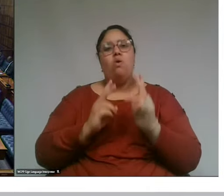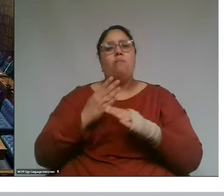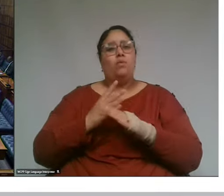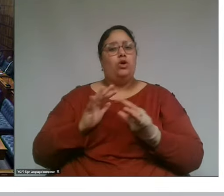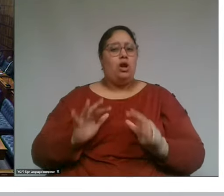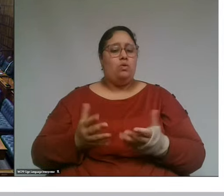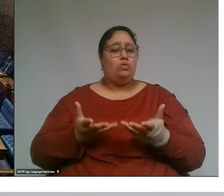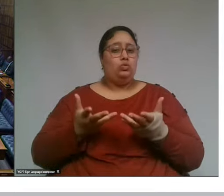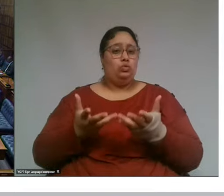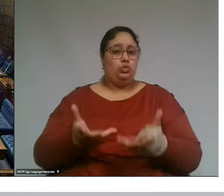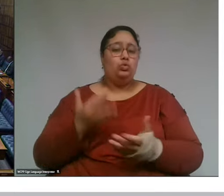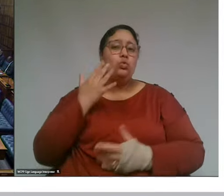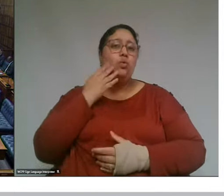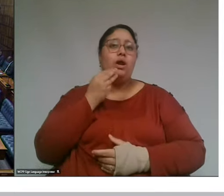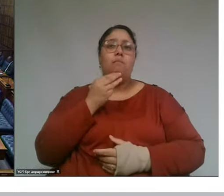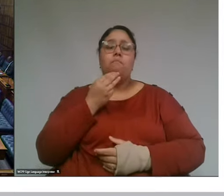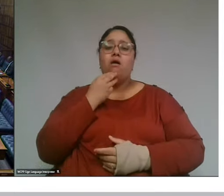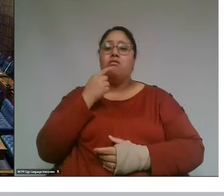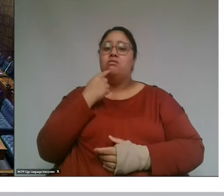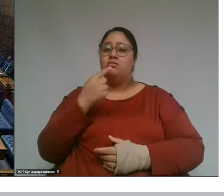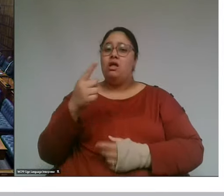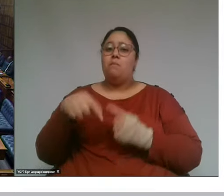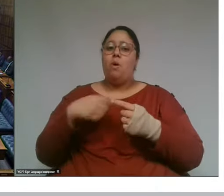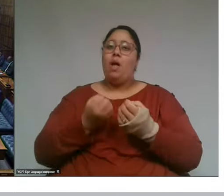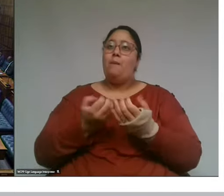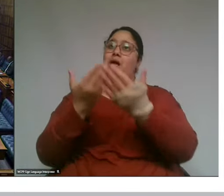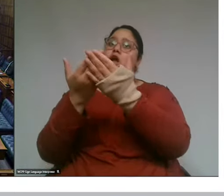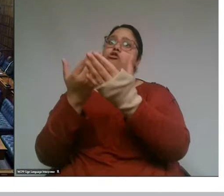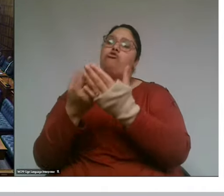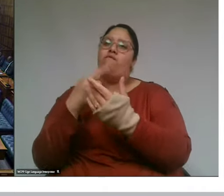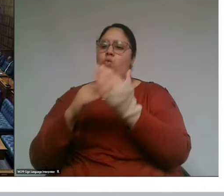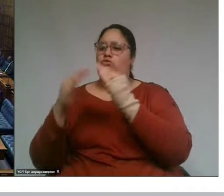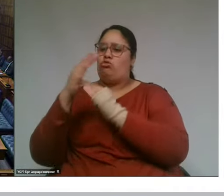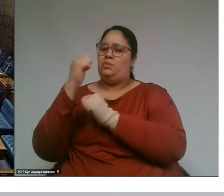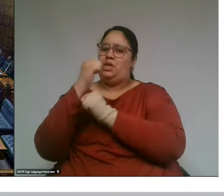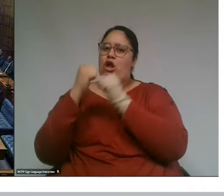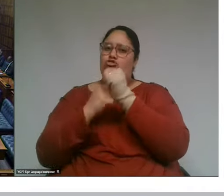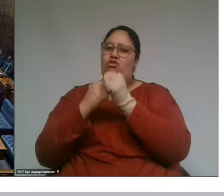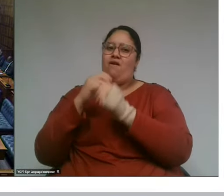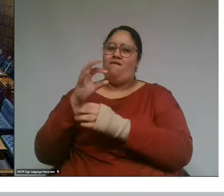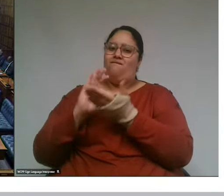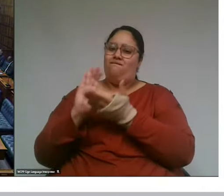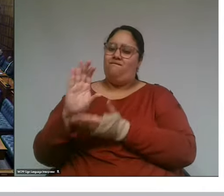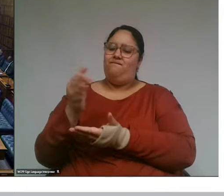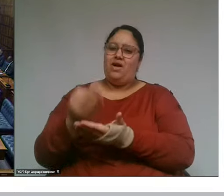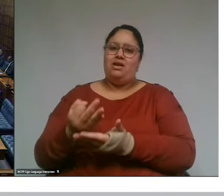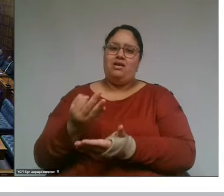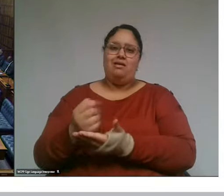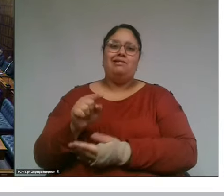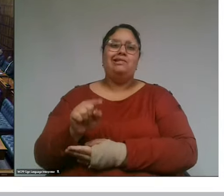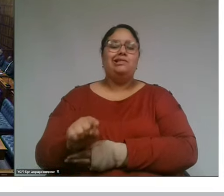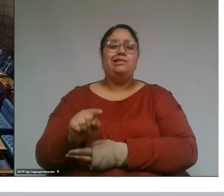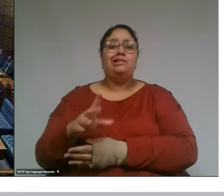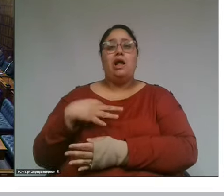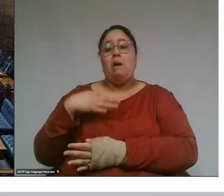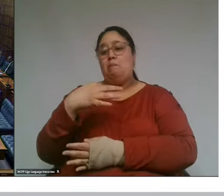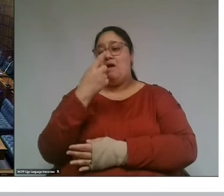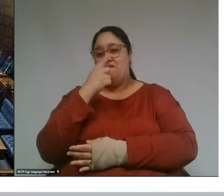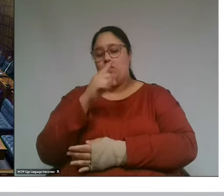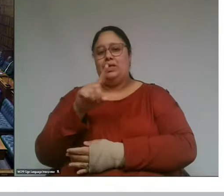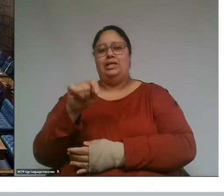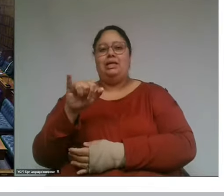Michael was referring to putting in applications for top structure funding um it was applications to